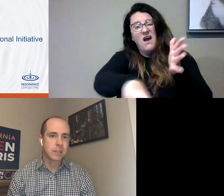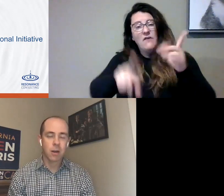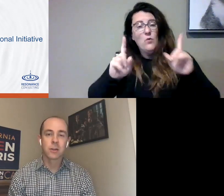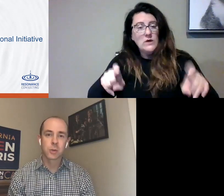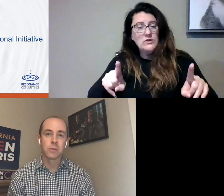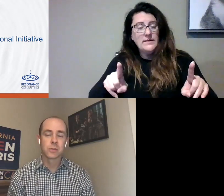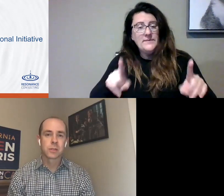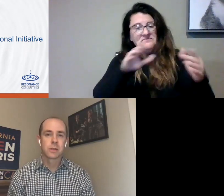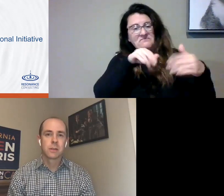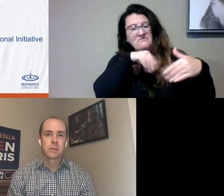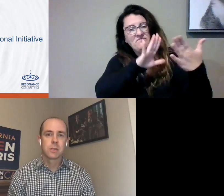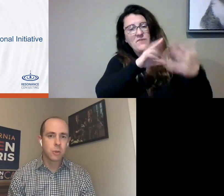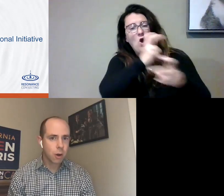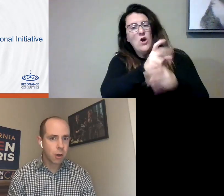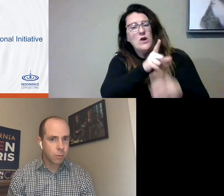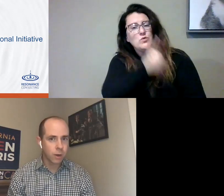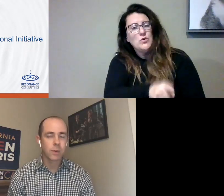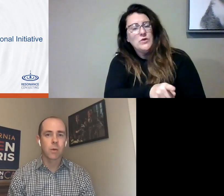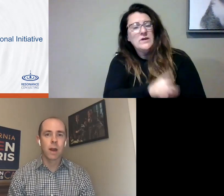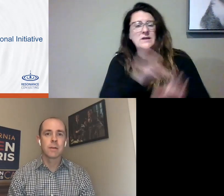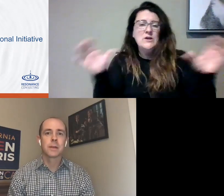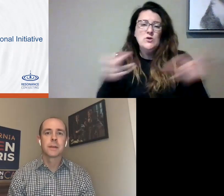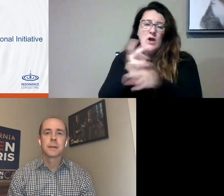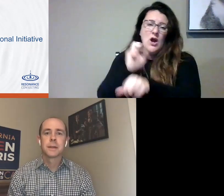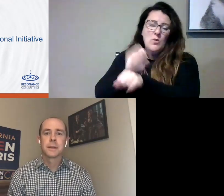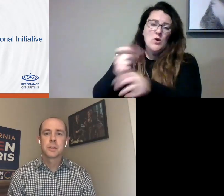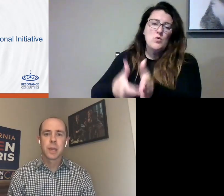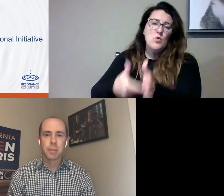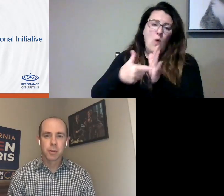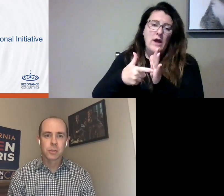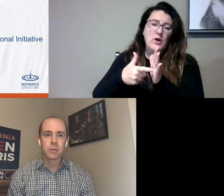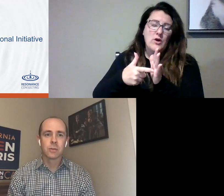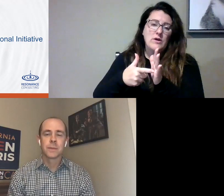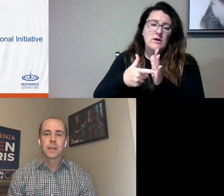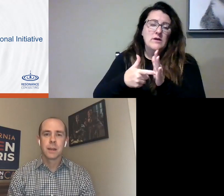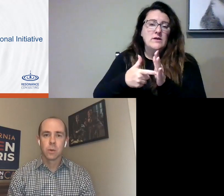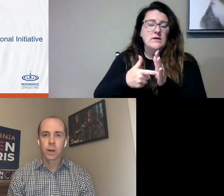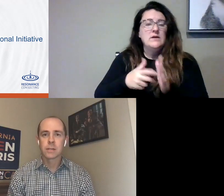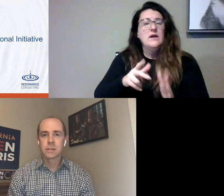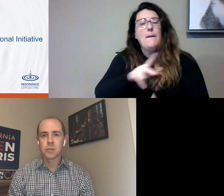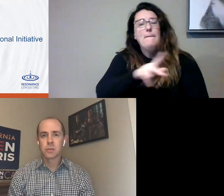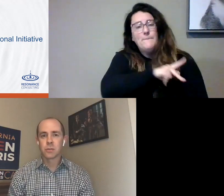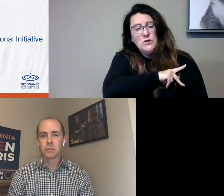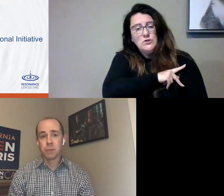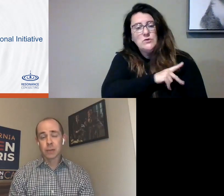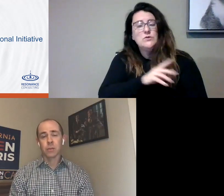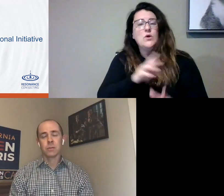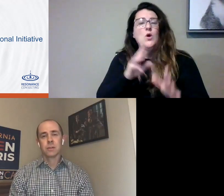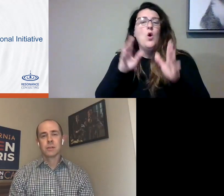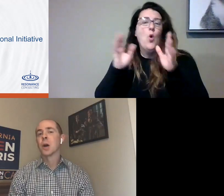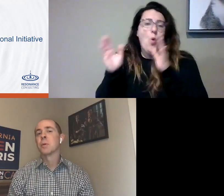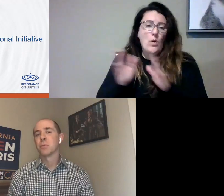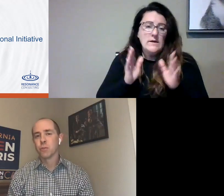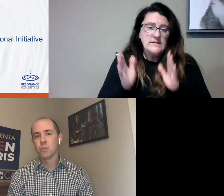to face the hard truths, to do the hard work required to be a personal and organizational